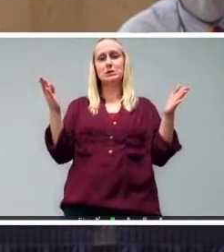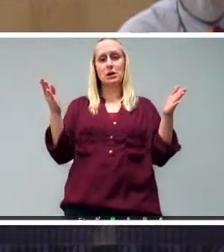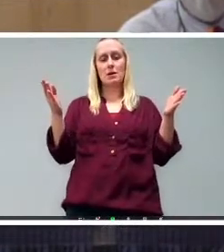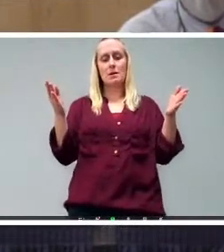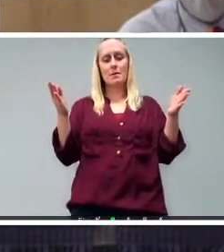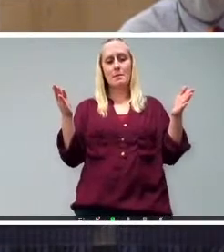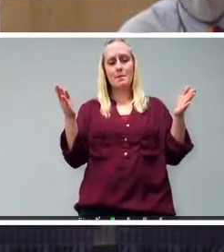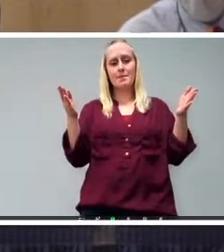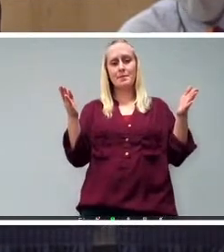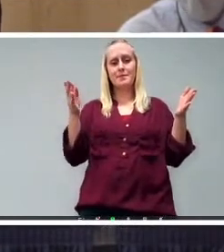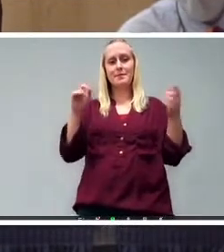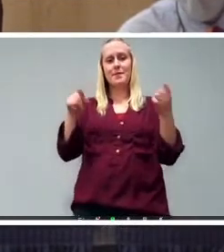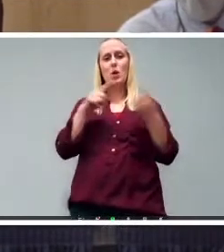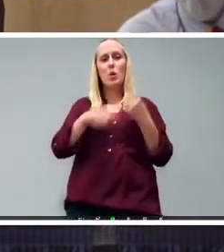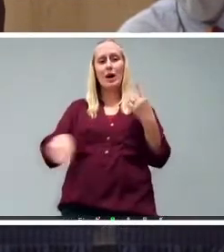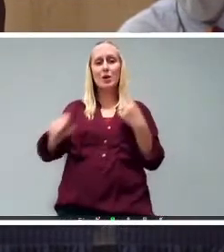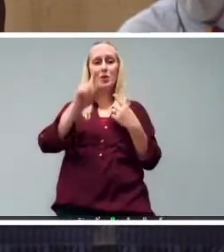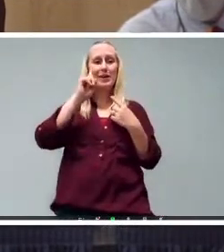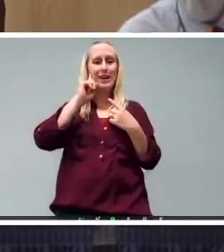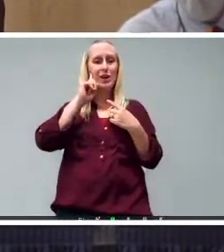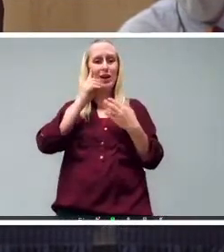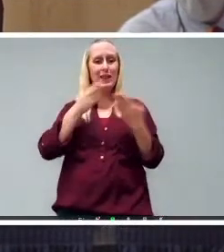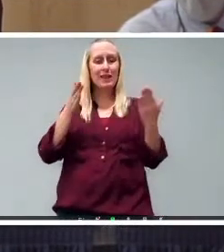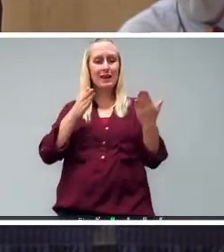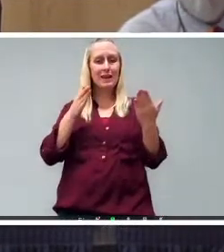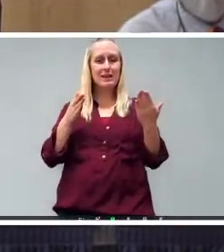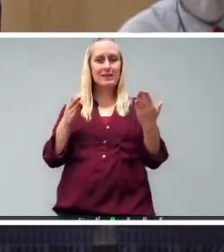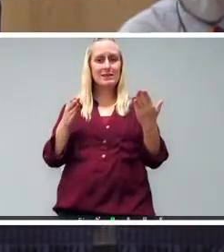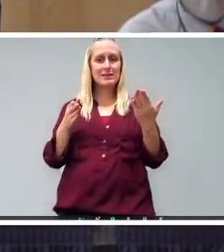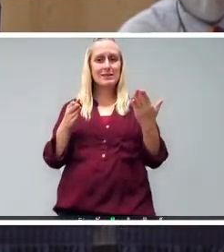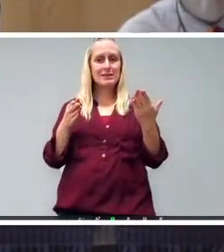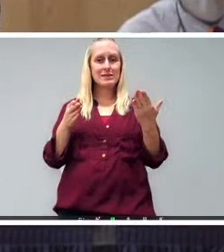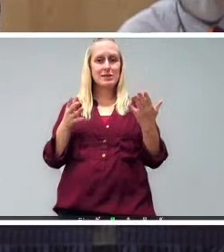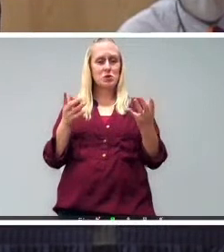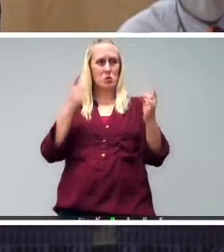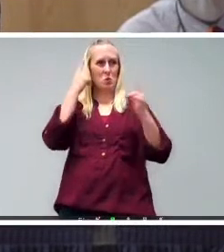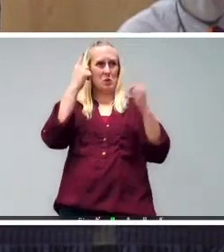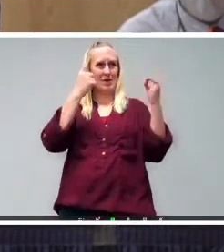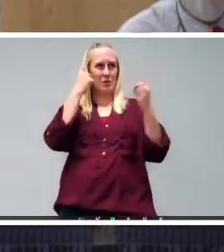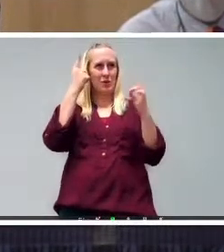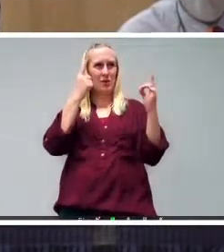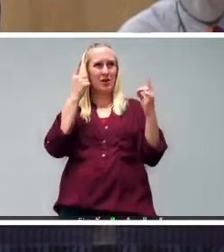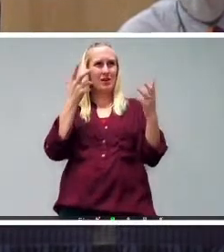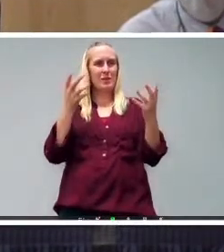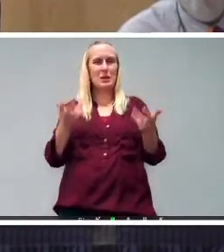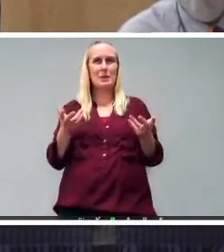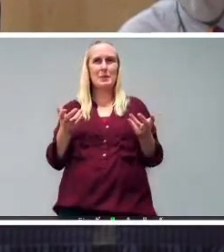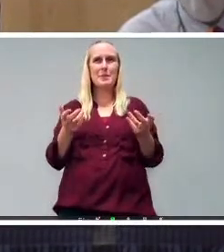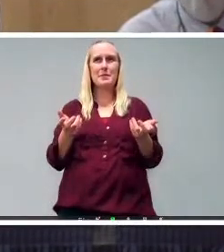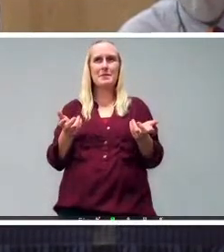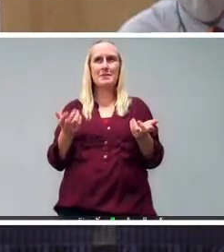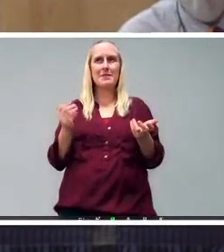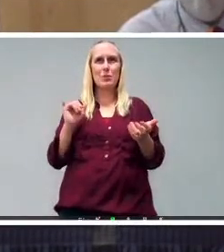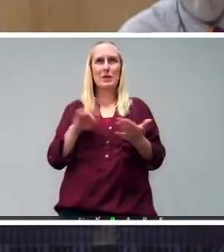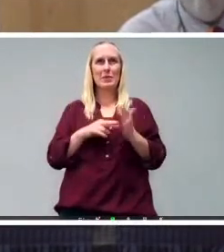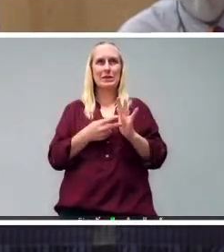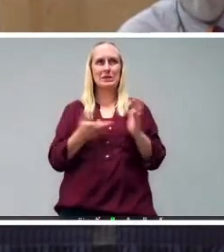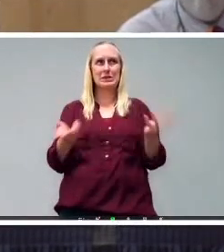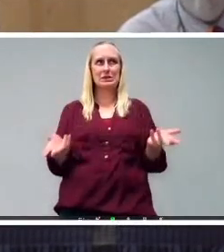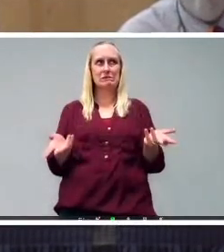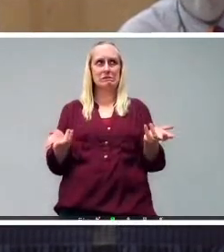when you hear things like hexavalent chromium, mm-hmm. you wonder, whoa, what could that mean,